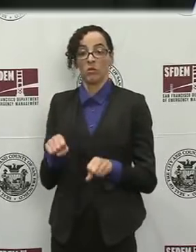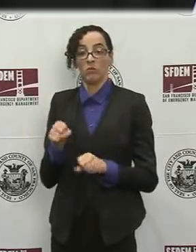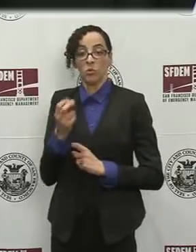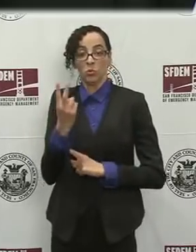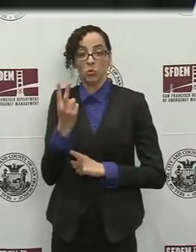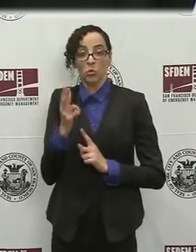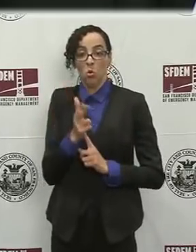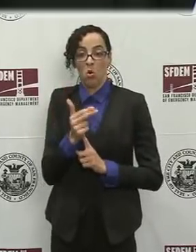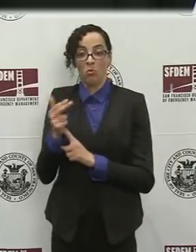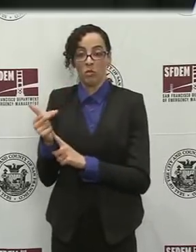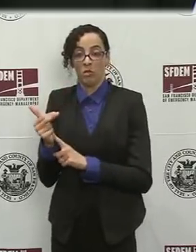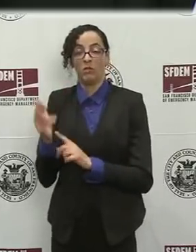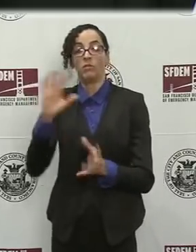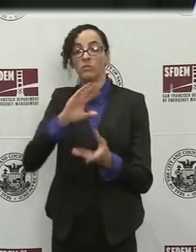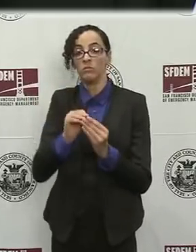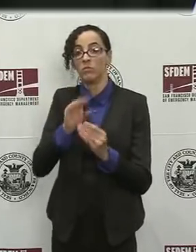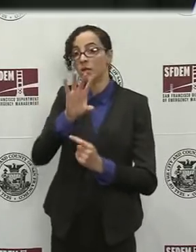totaling